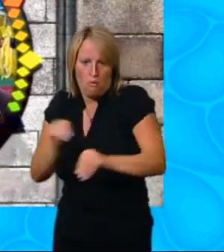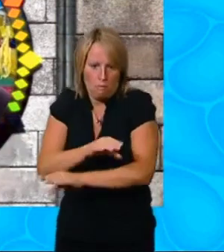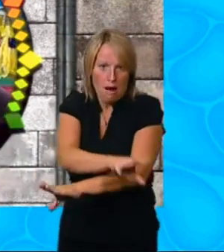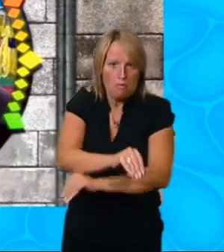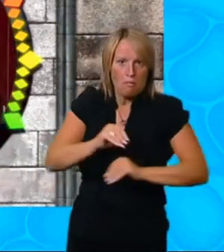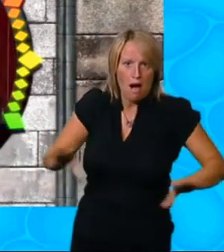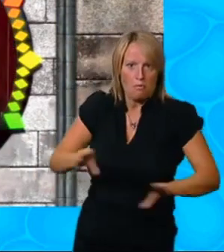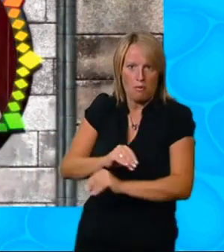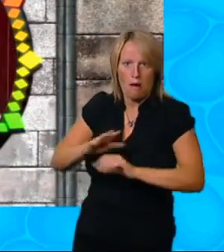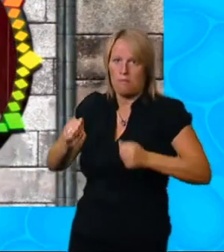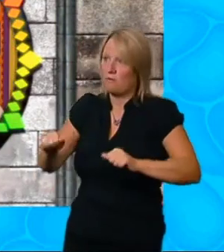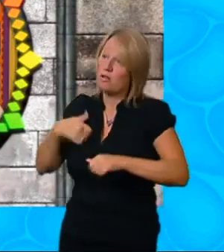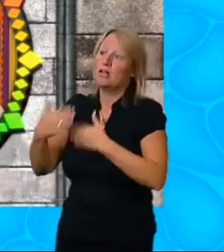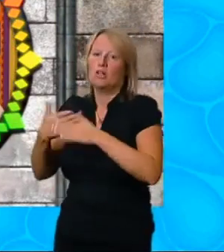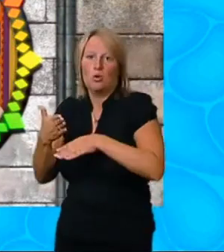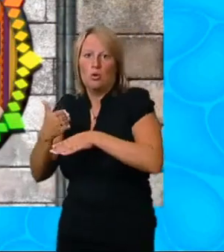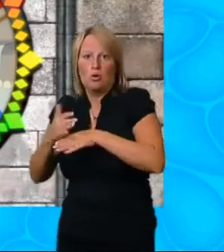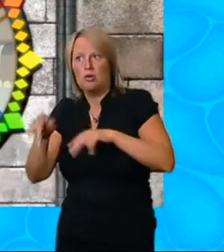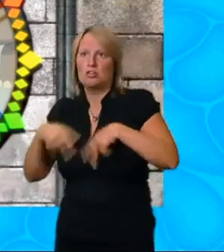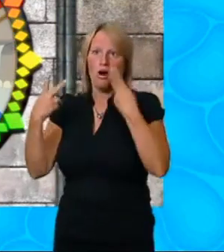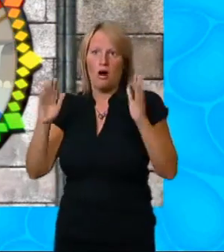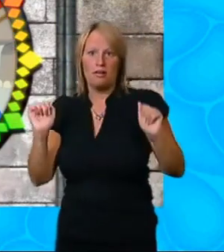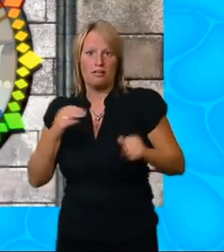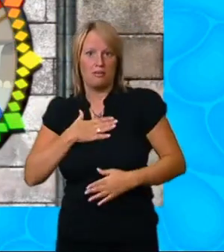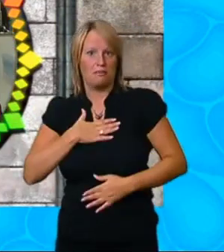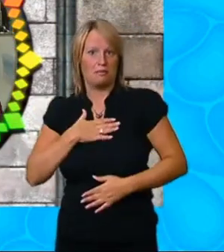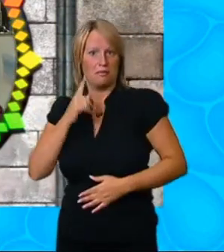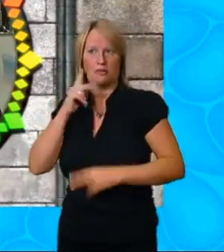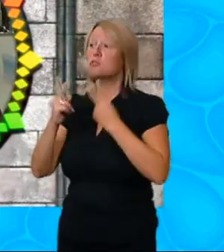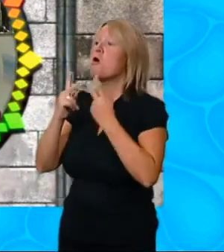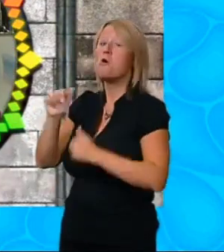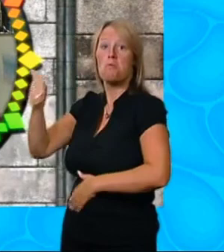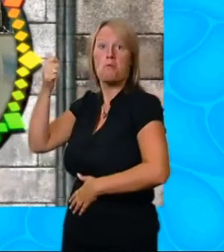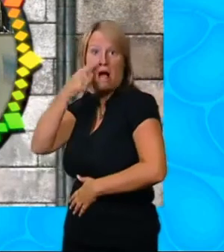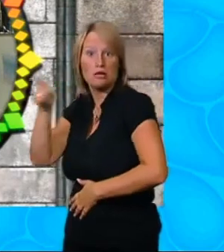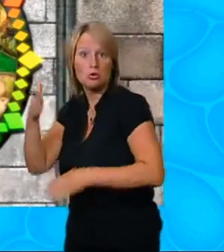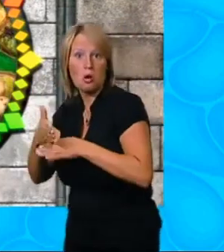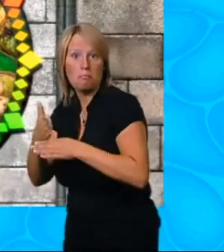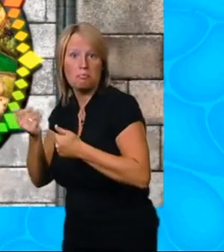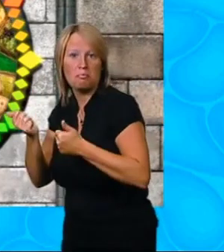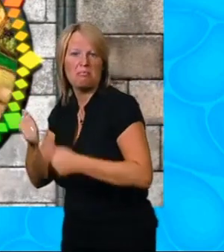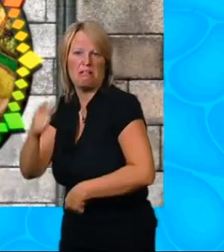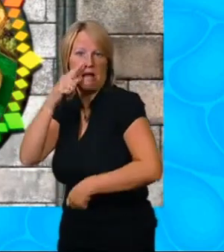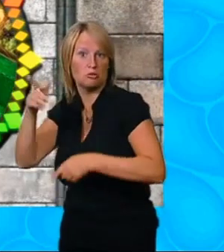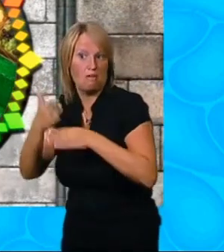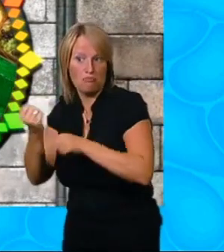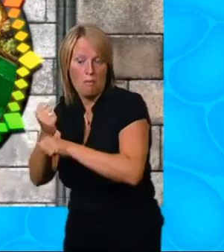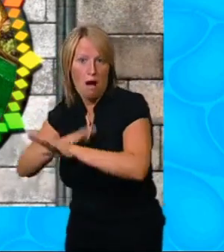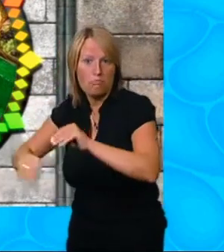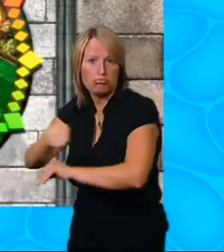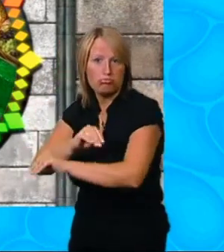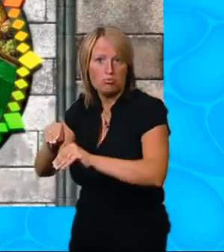this song. Do we think he's gonna do it? Do the job that needs to be done? Will he know how to fix